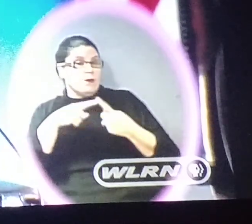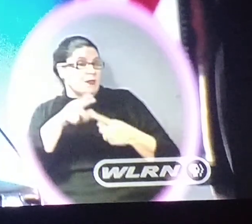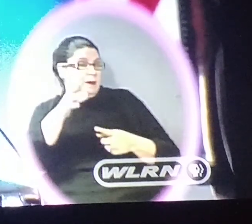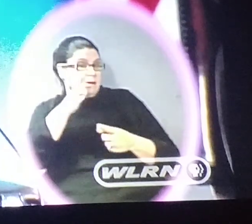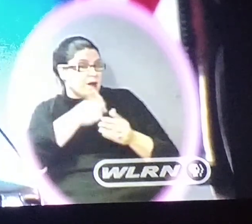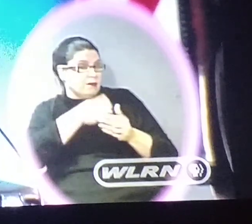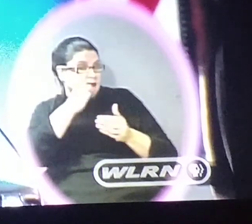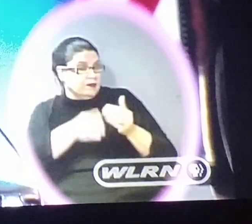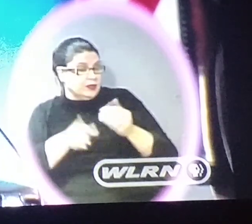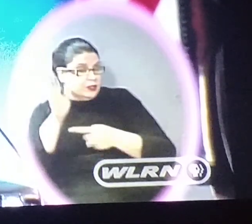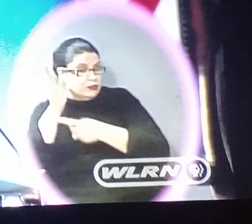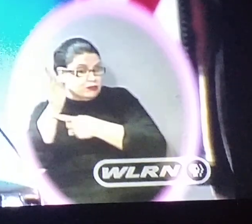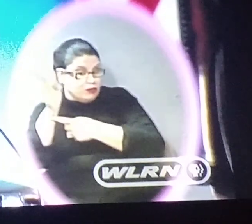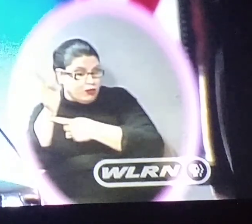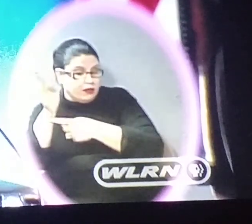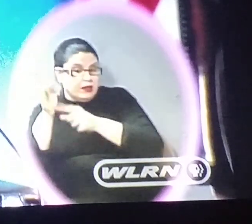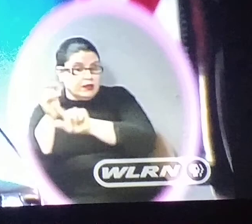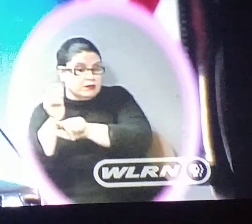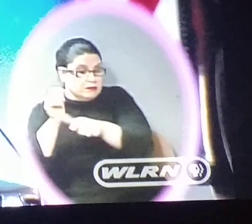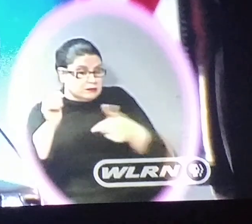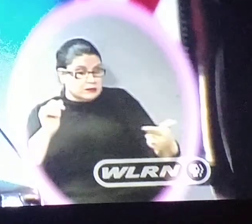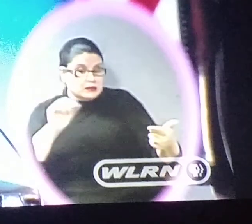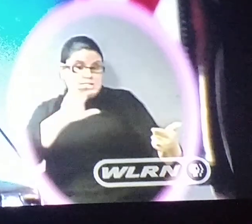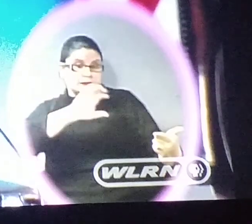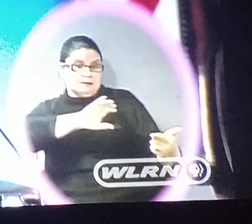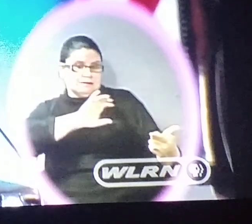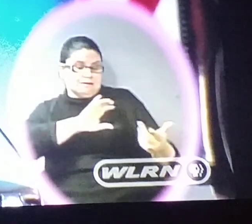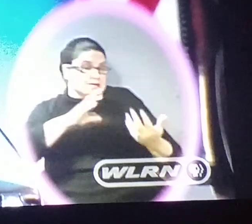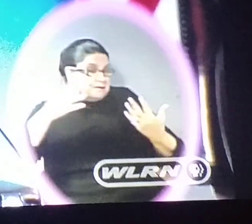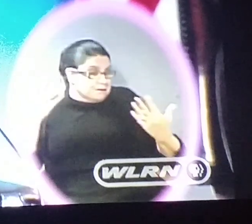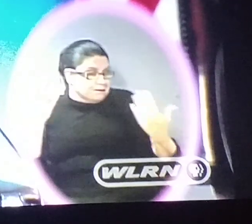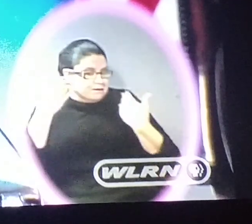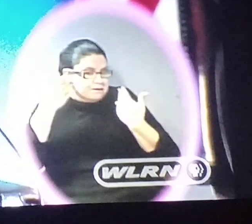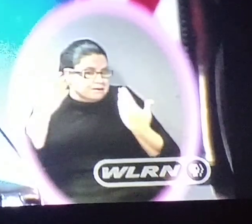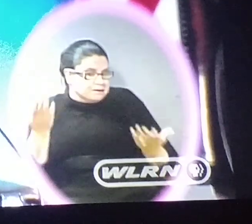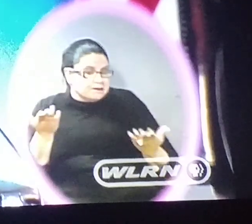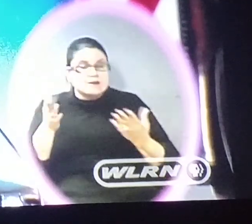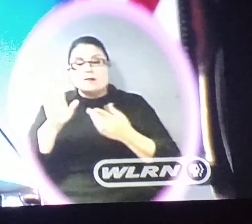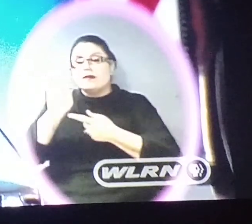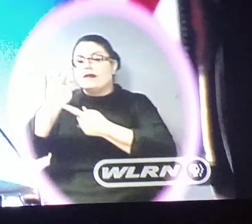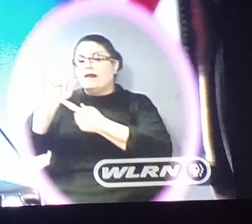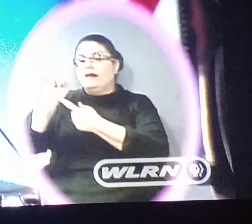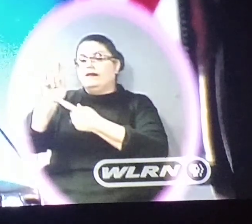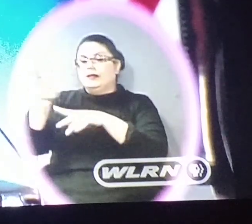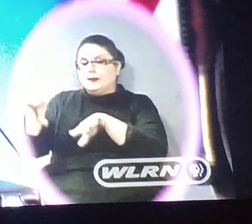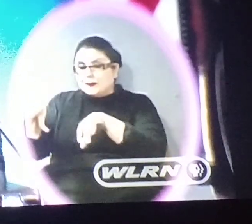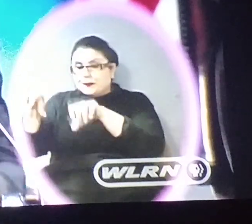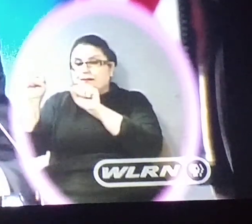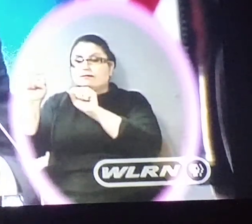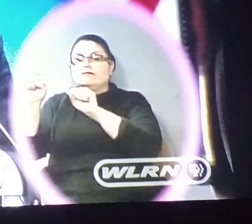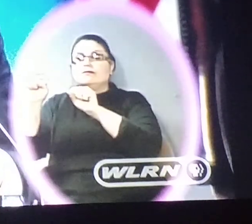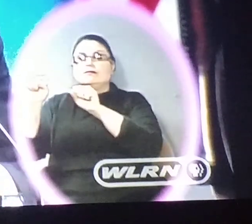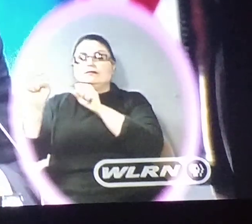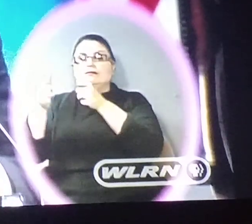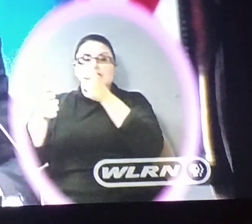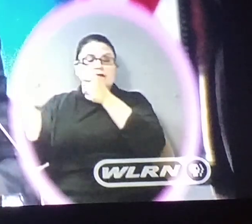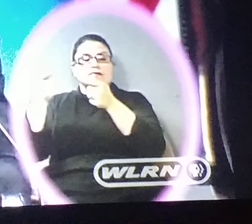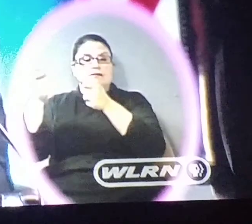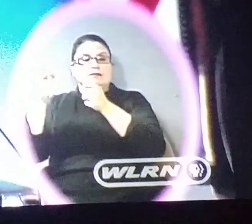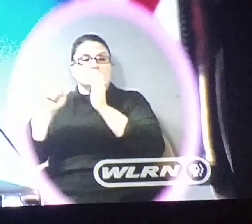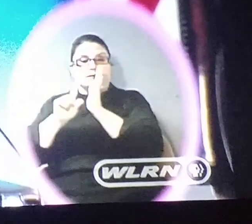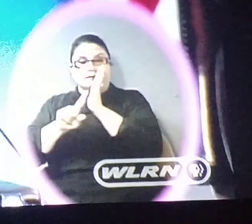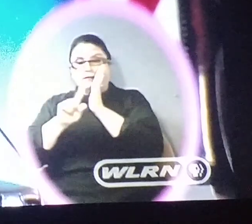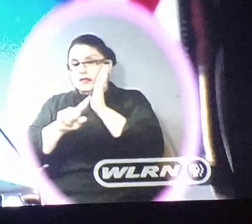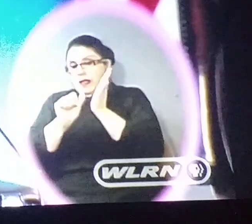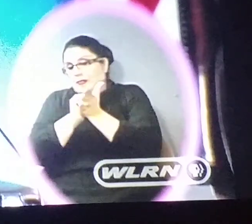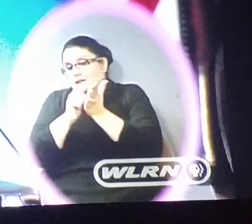consent, can chime in on this, but we follow the lead of the investigative agency in this issue, and really this is about as much as I can